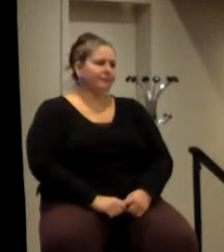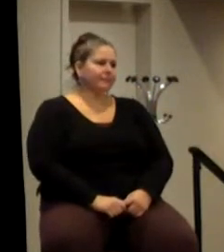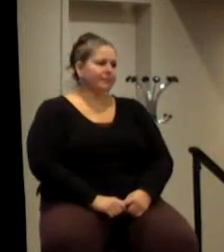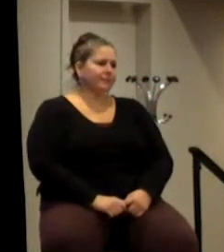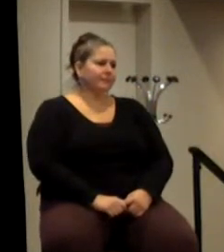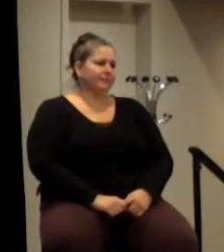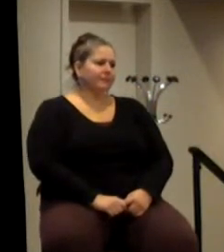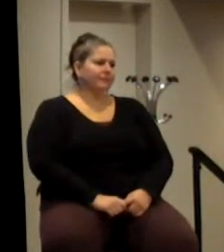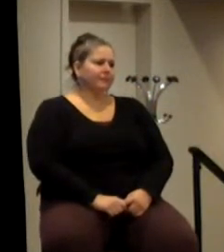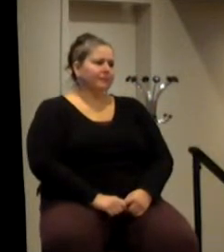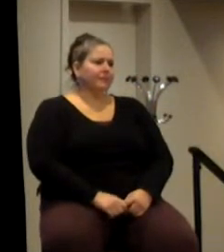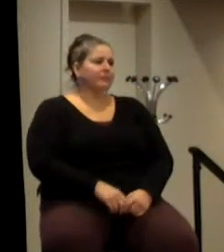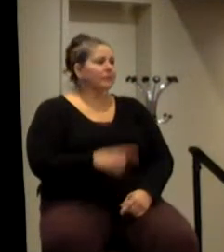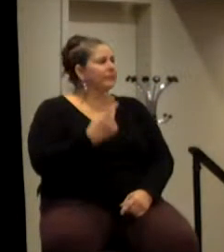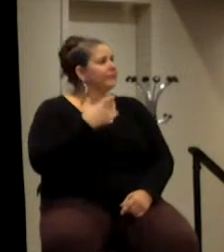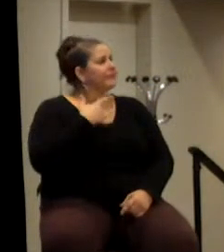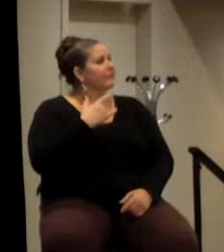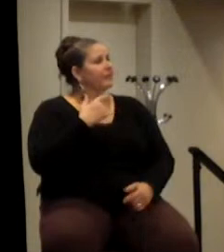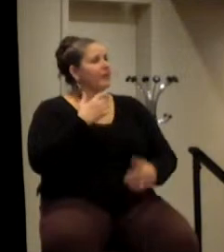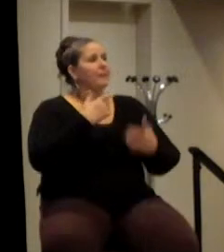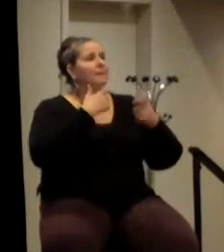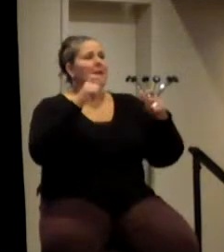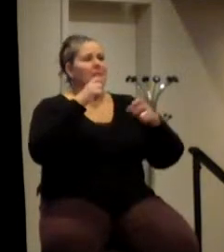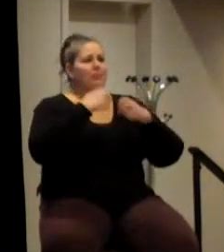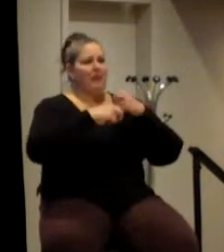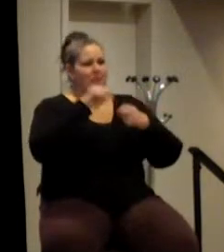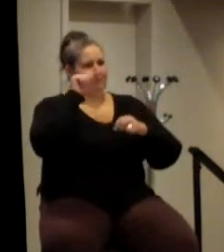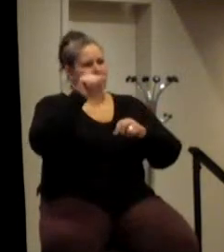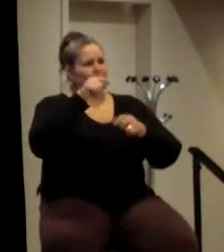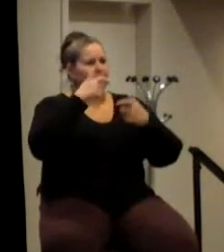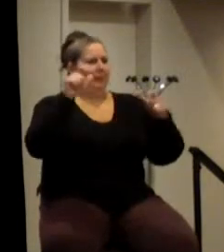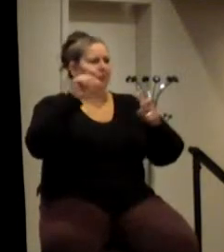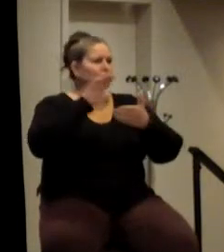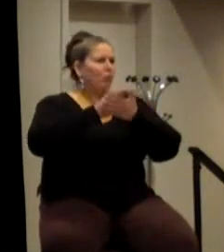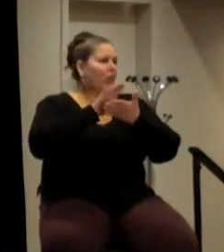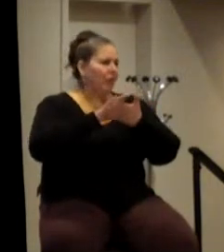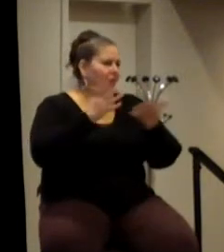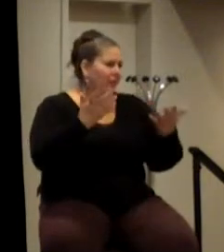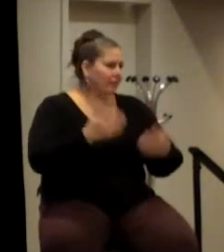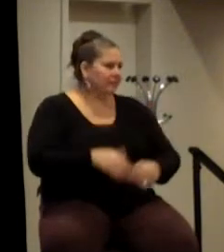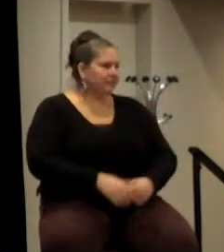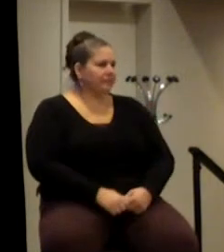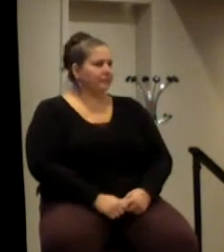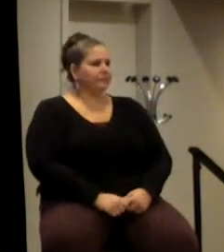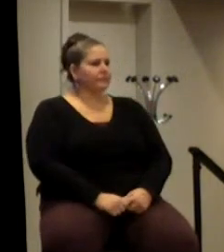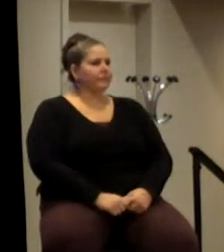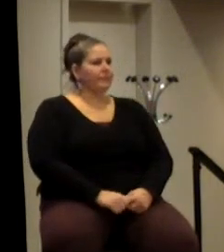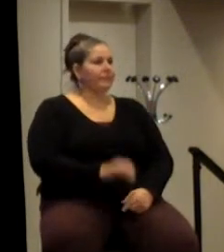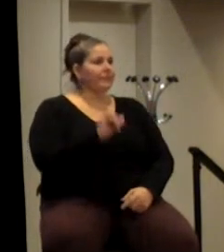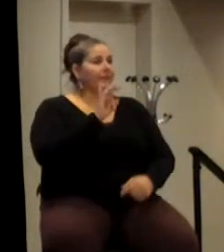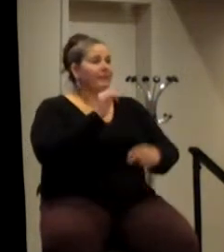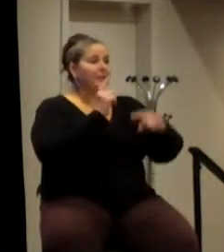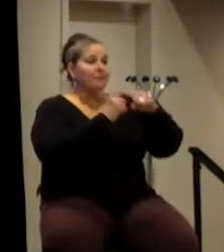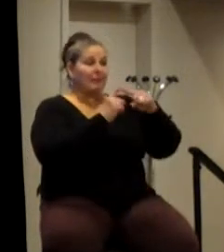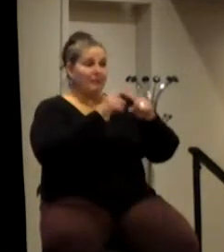of error is so small. And if your positivity rate on campus is lower than the community